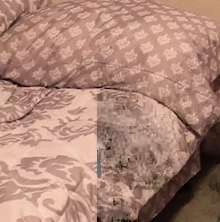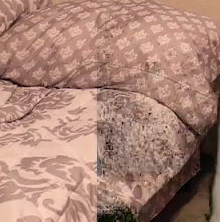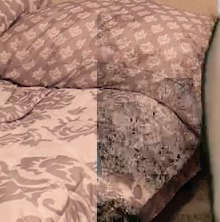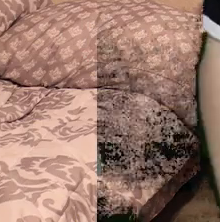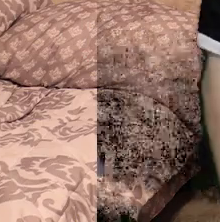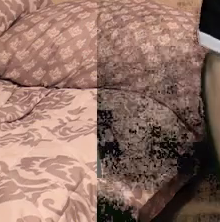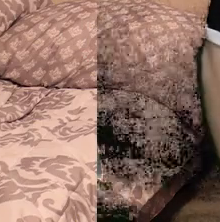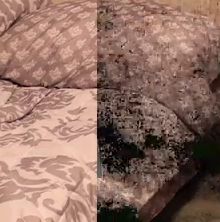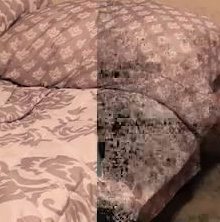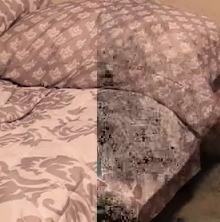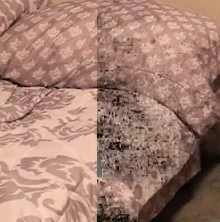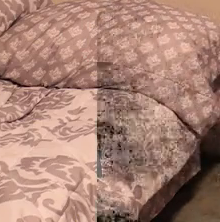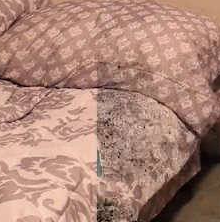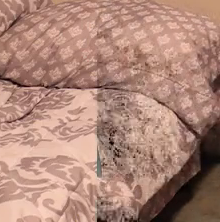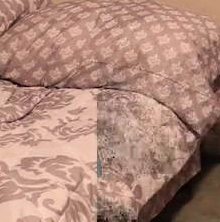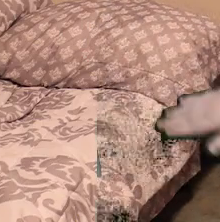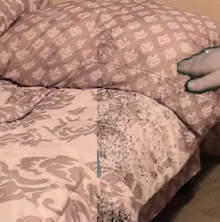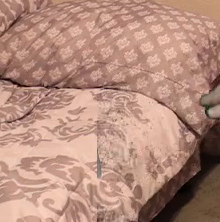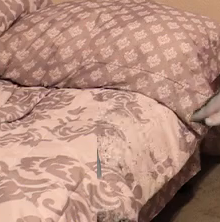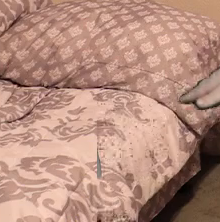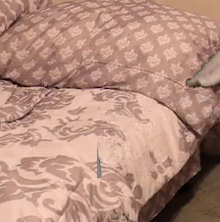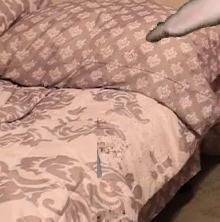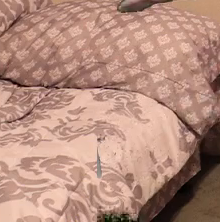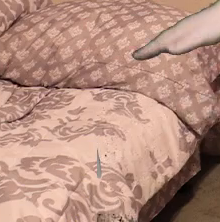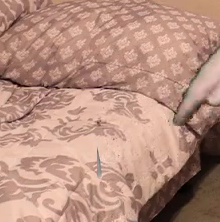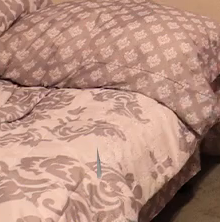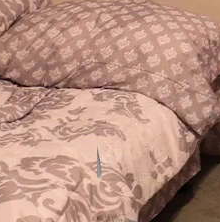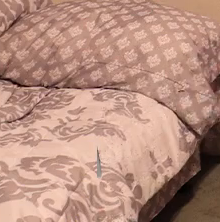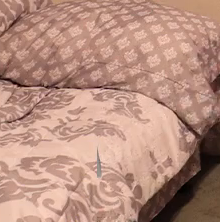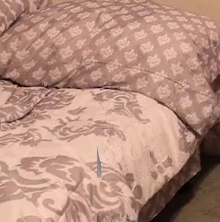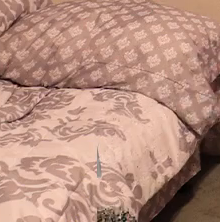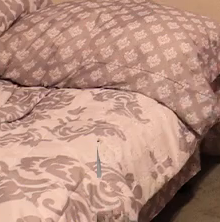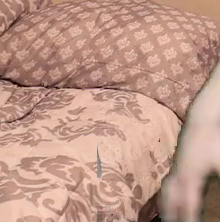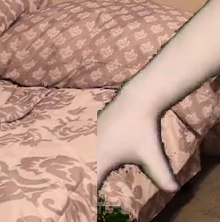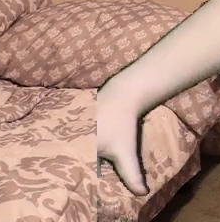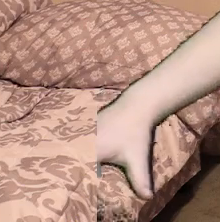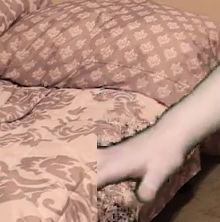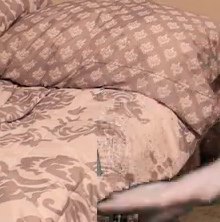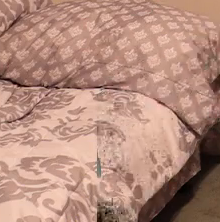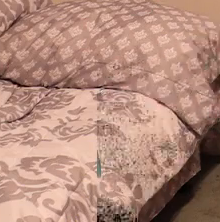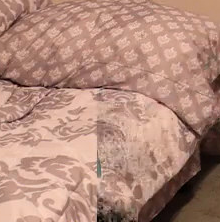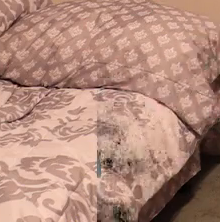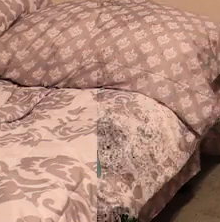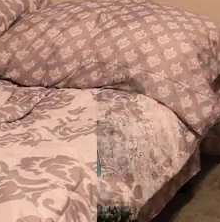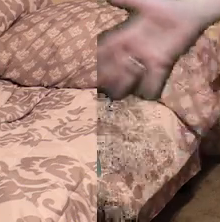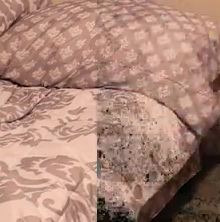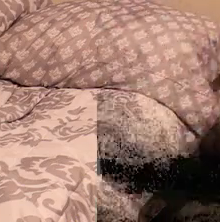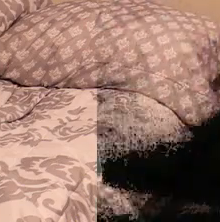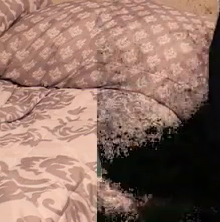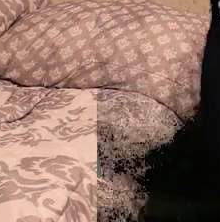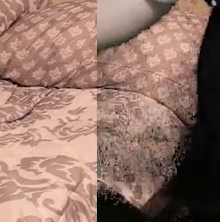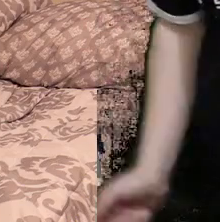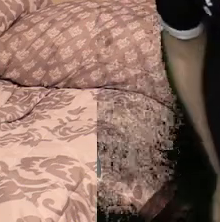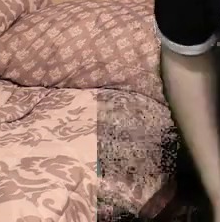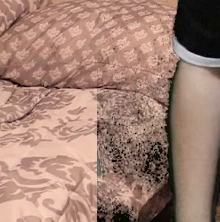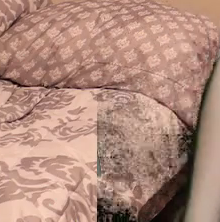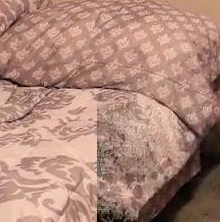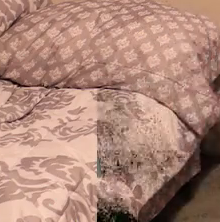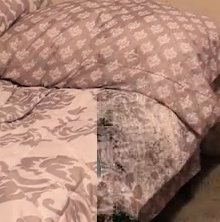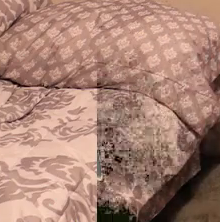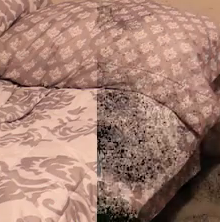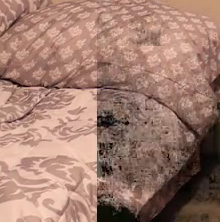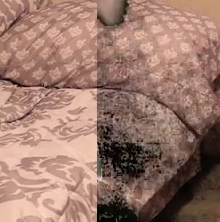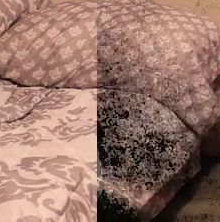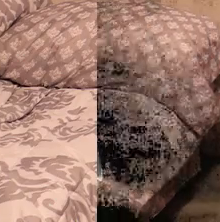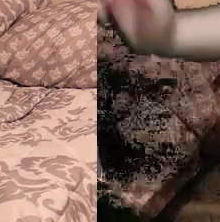of all, I need to stand still for a second. But I cannot stand still, that's why I stand up. So I don't have to